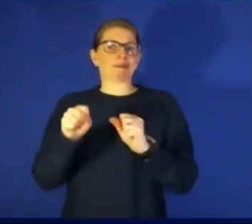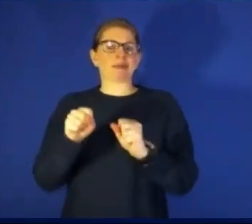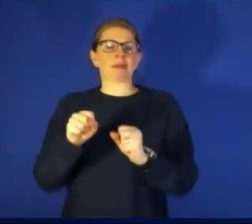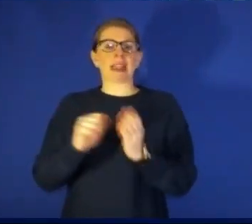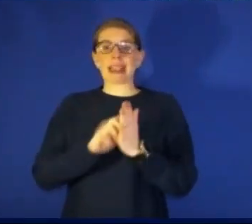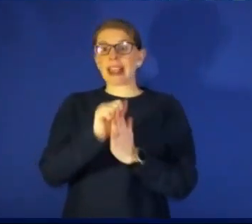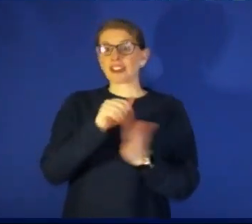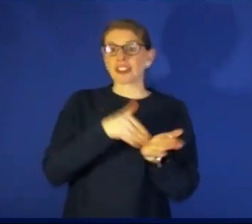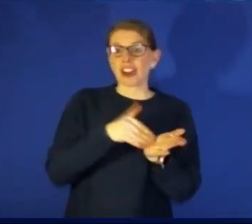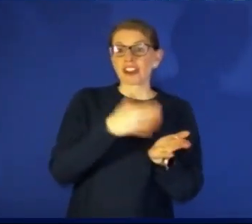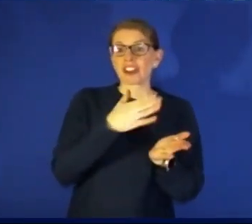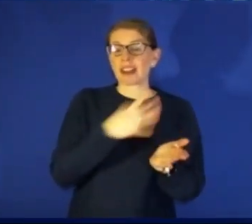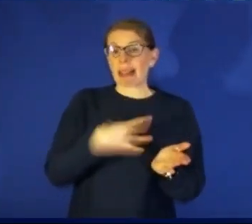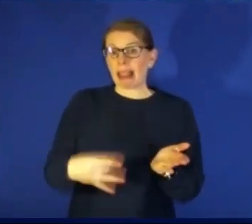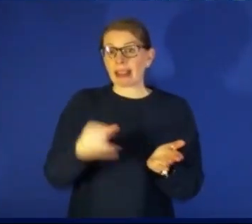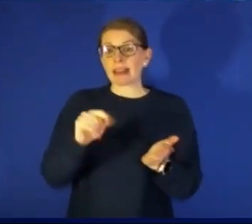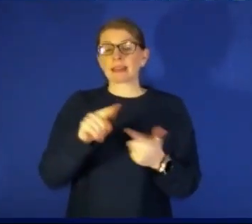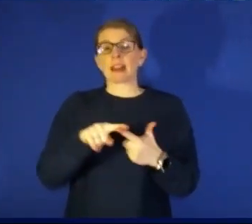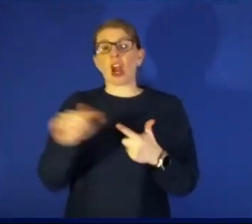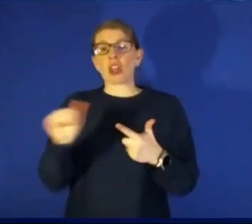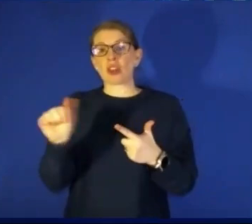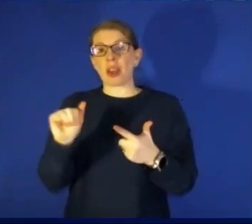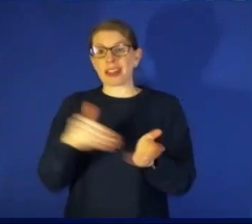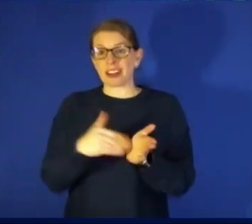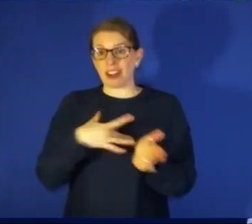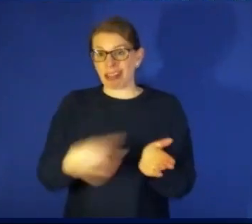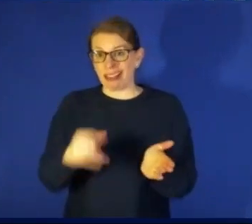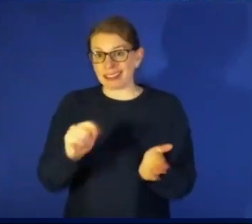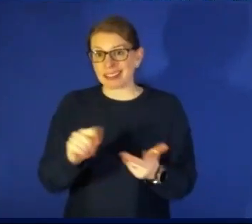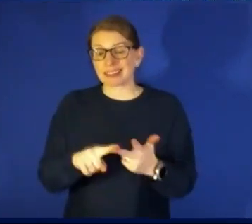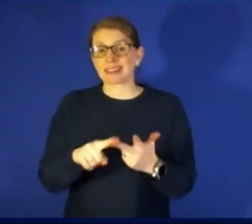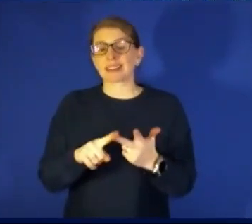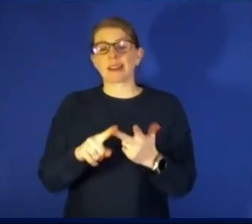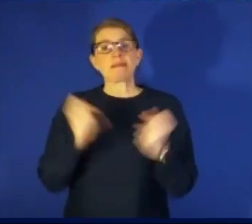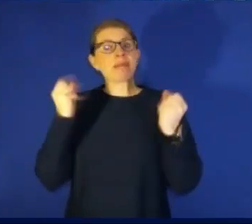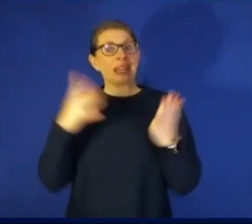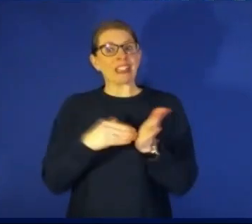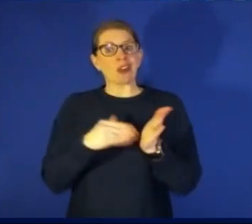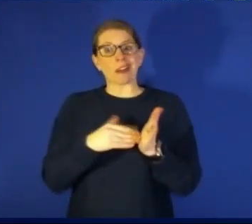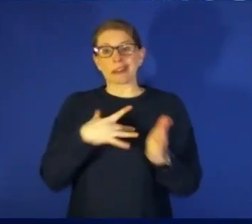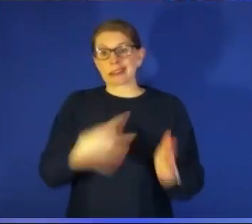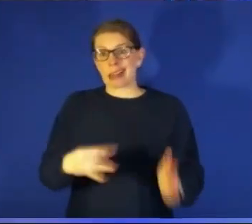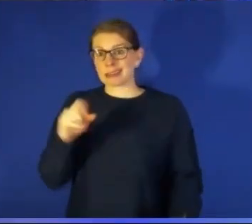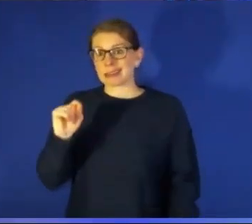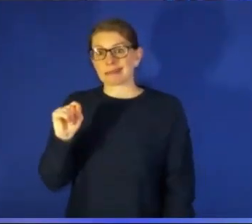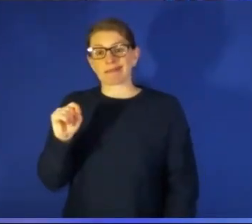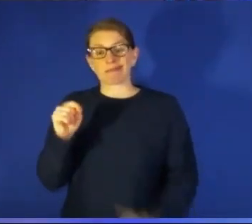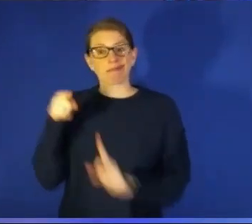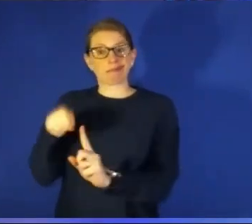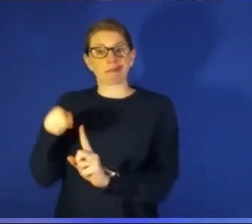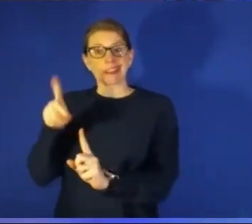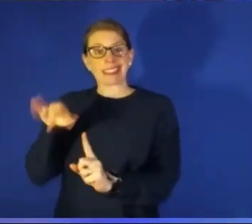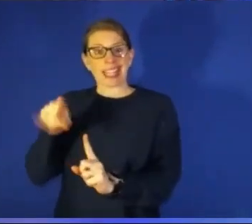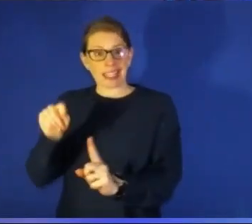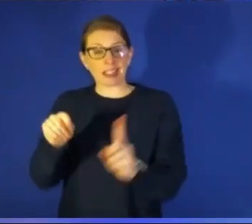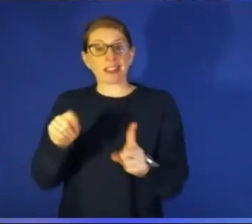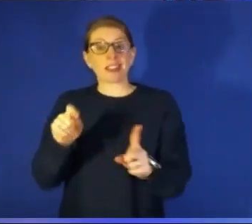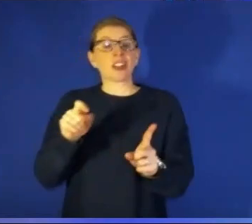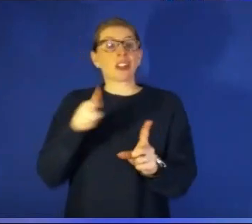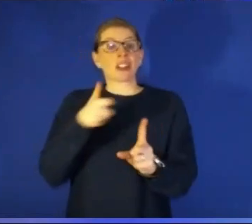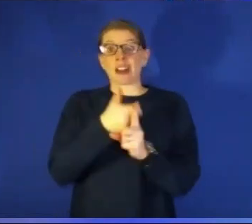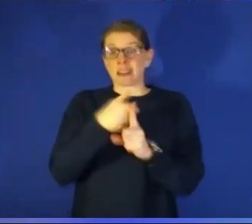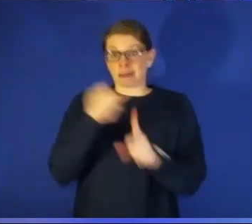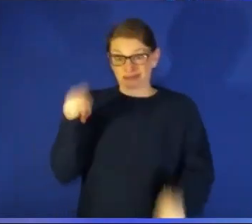the arthritis doctors like it. Everybody likes it. It seems to be a common focus of what's been shown as a... Holly, you kind of shook your head too. Yeah, I hear a